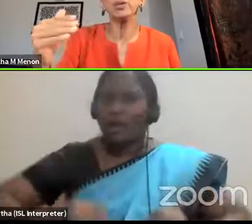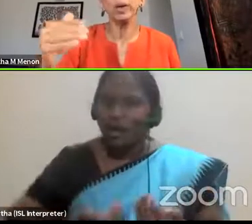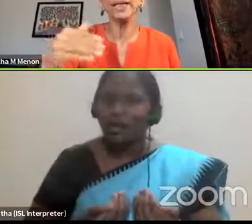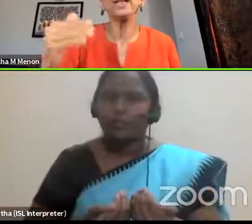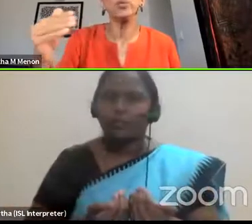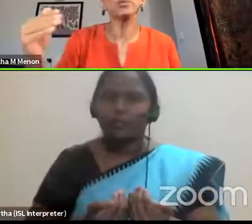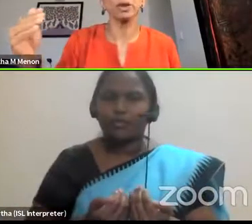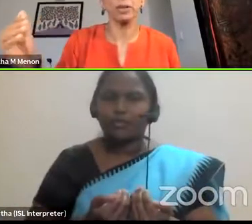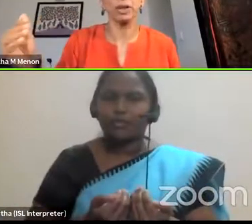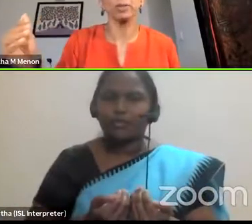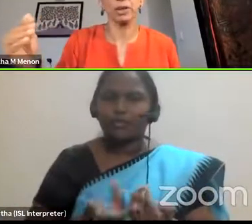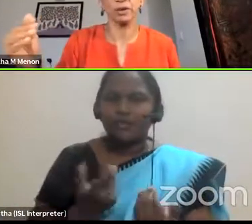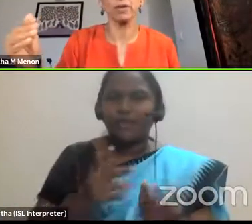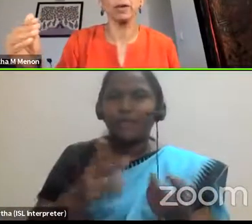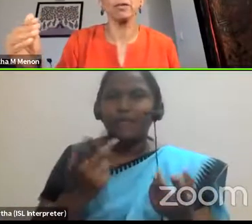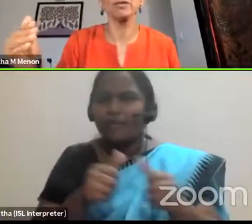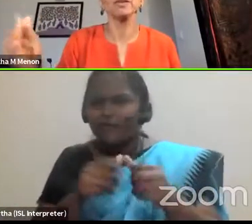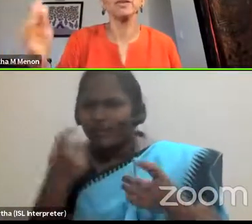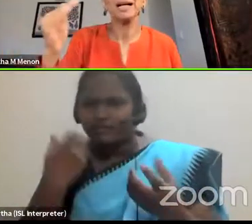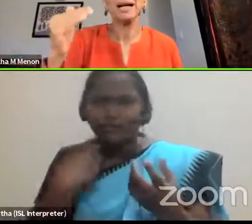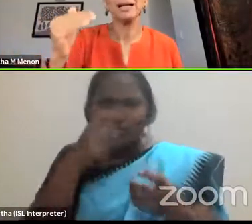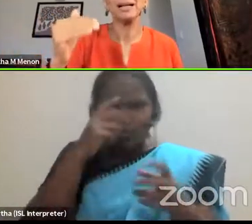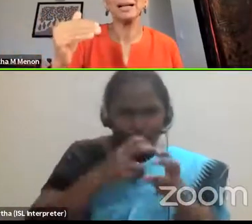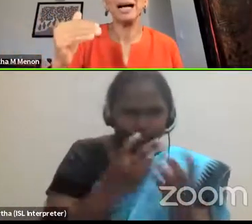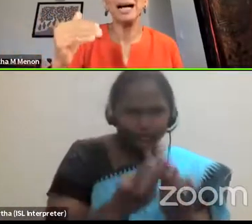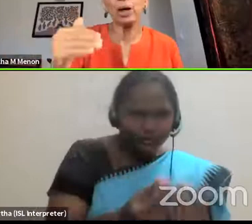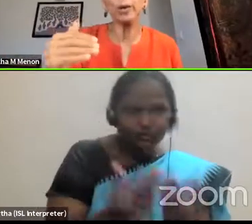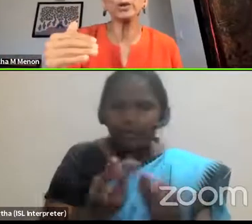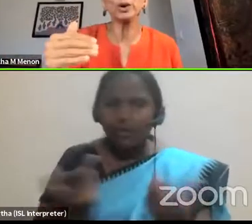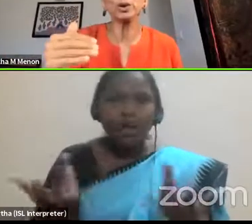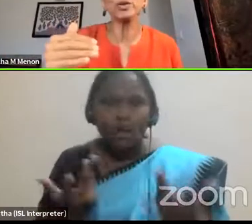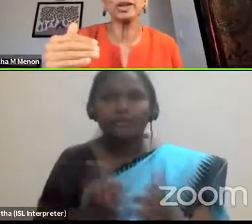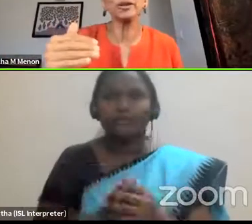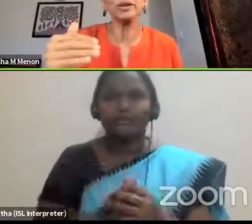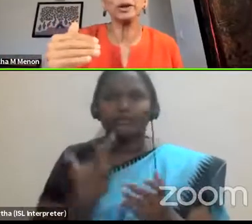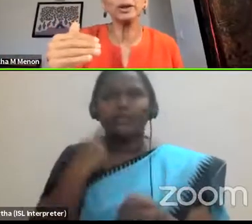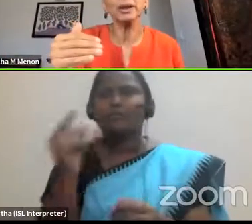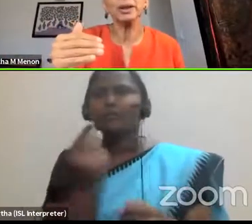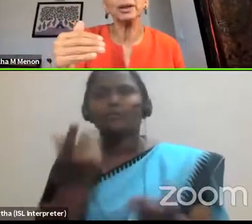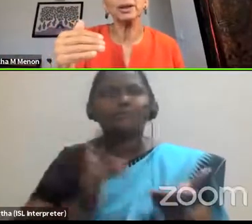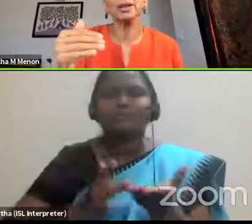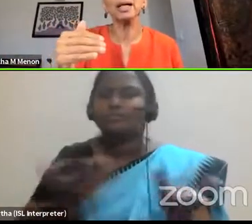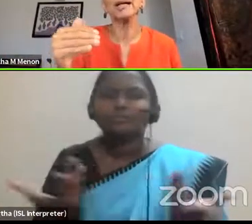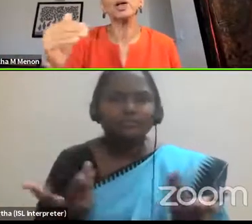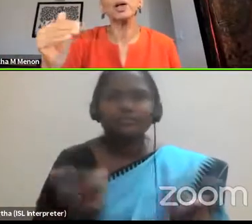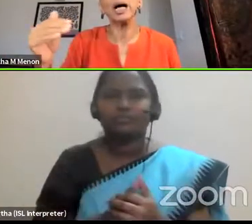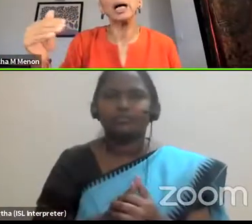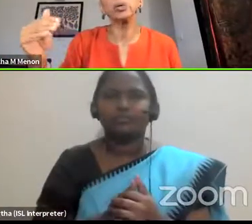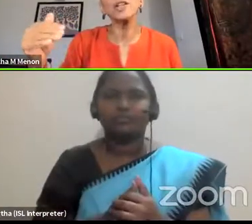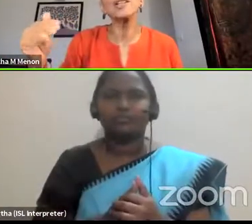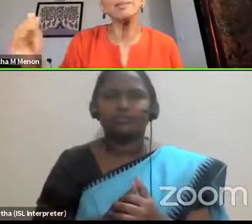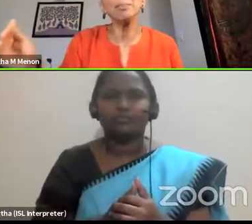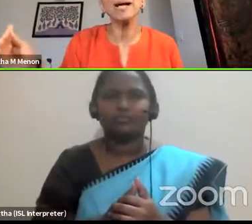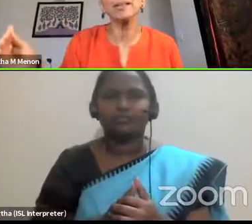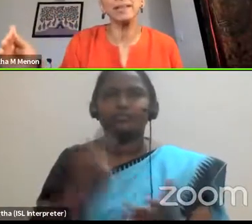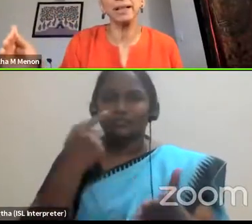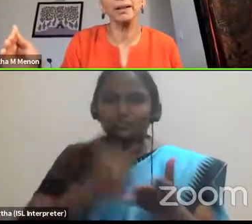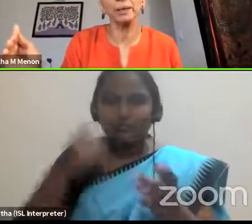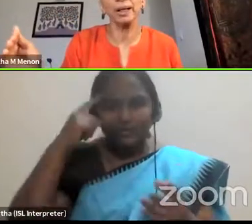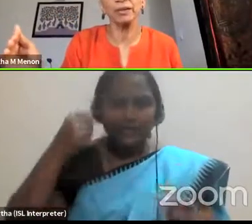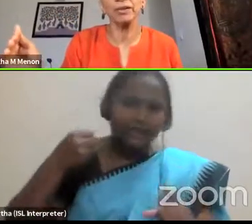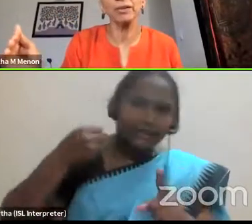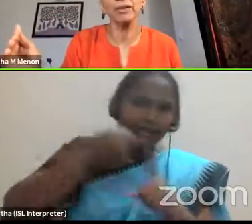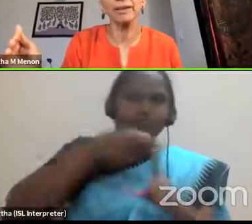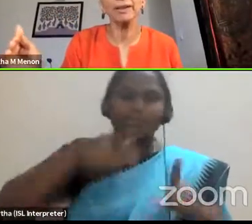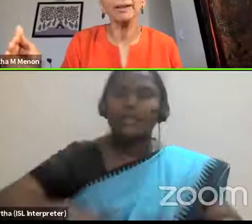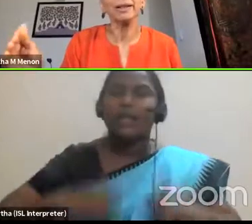are, which problems are we trying to solve? How are we going to use technology, and what's the impact it's likely